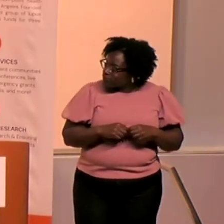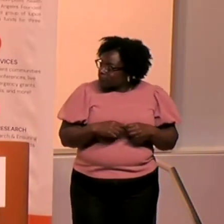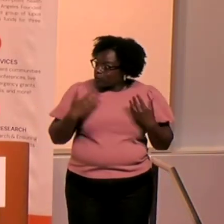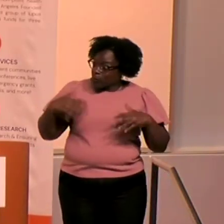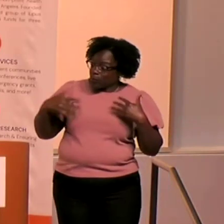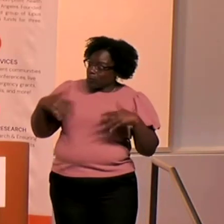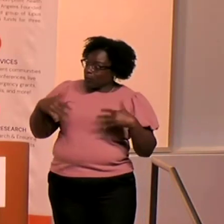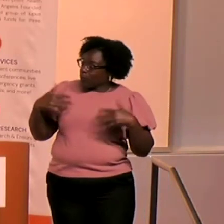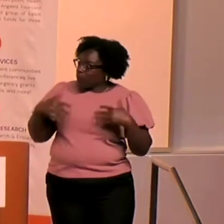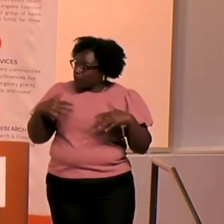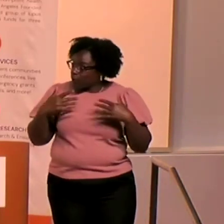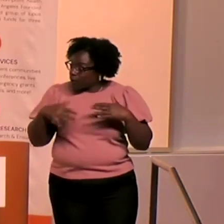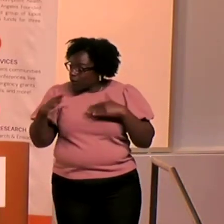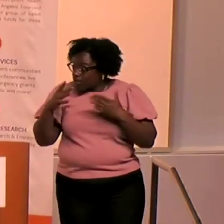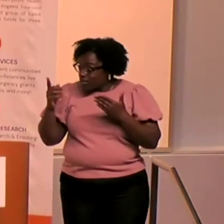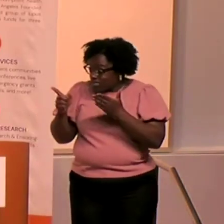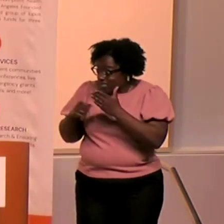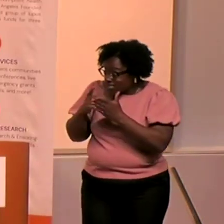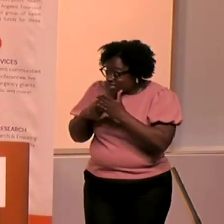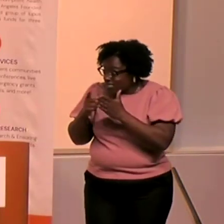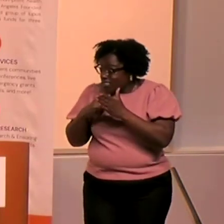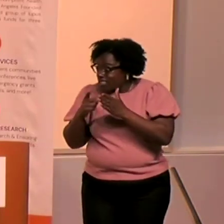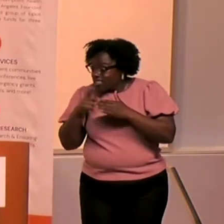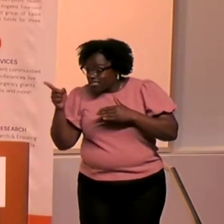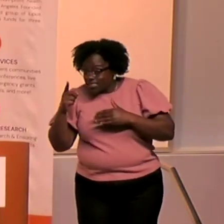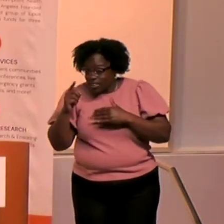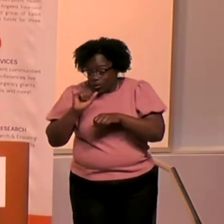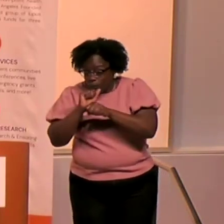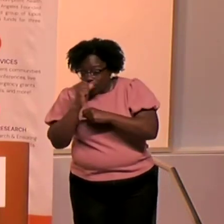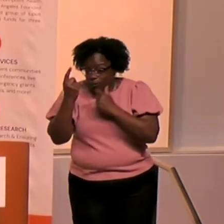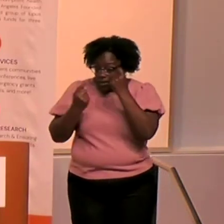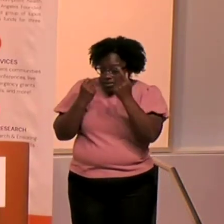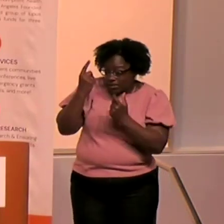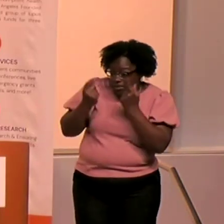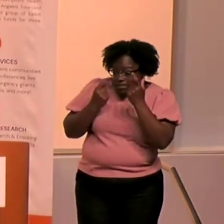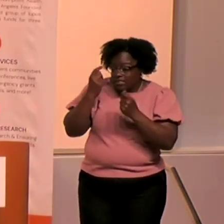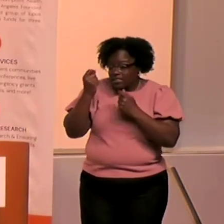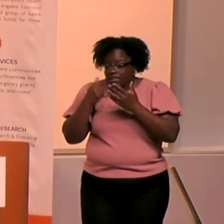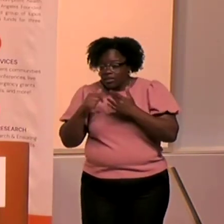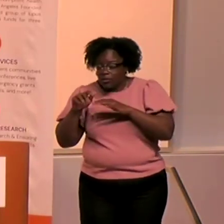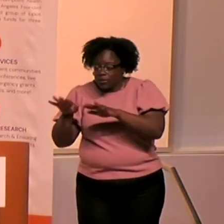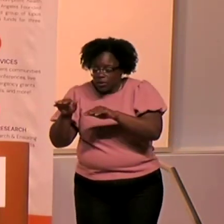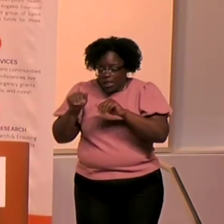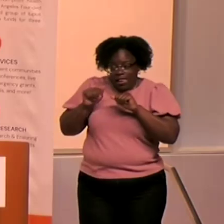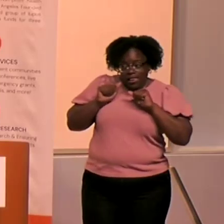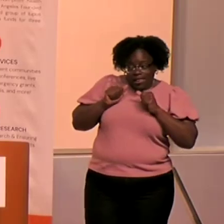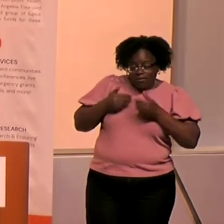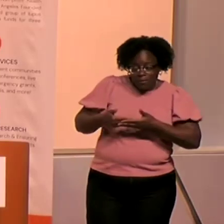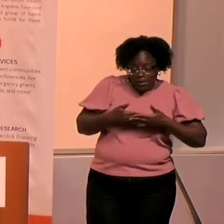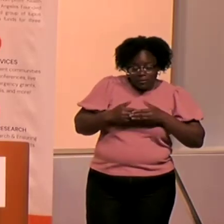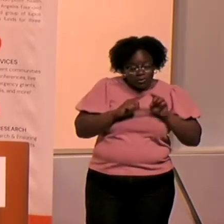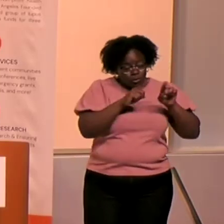Wow. Were they understanding at times when you needed to take breaks or when you navigated away from the young infants to older